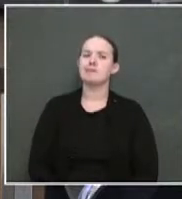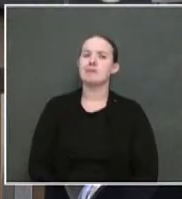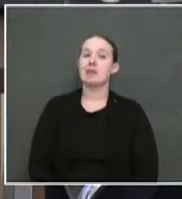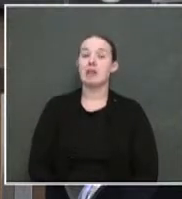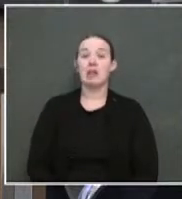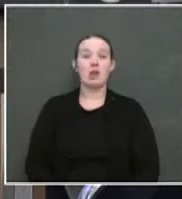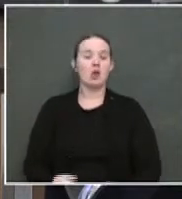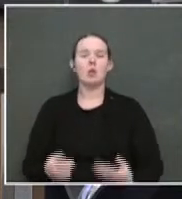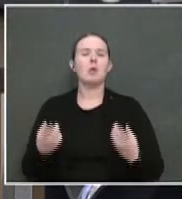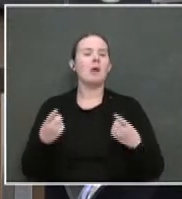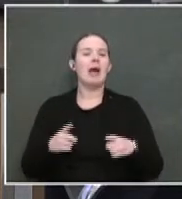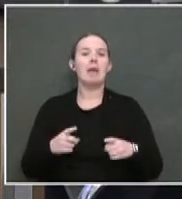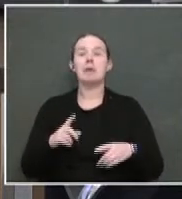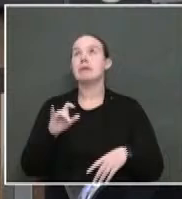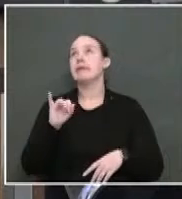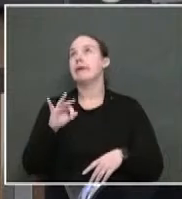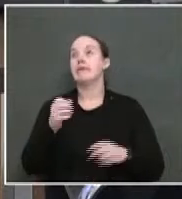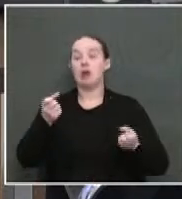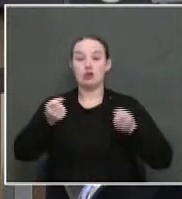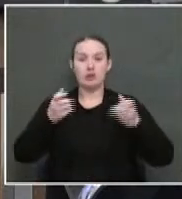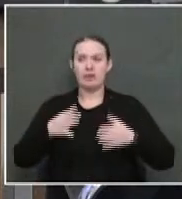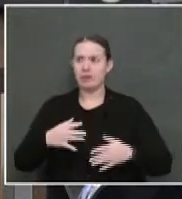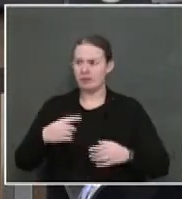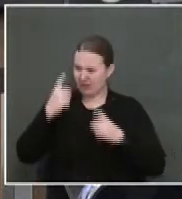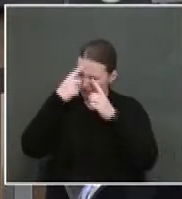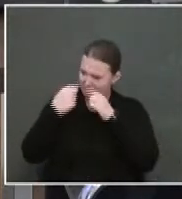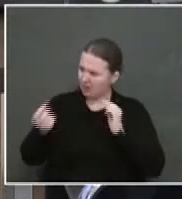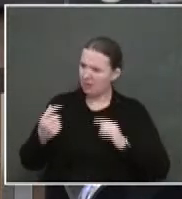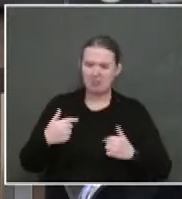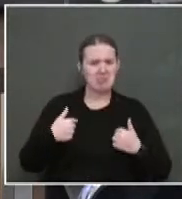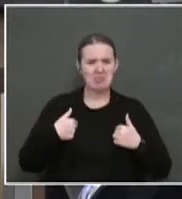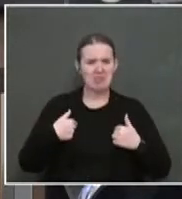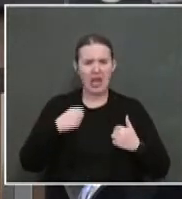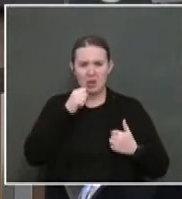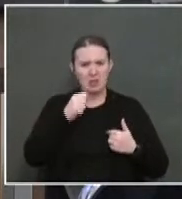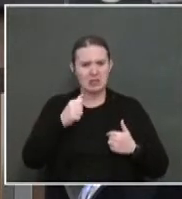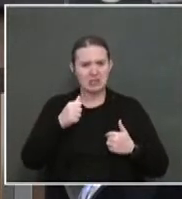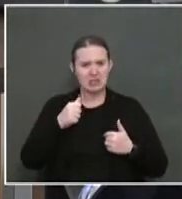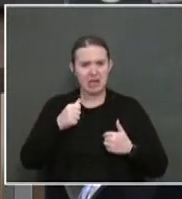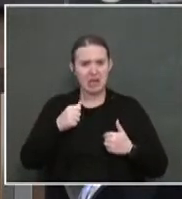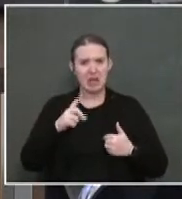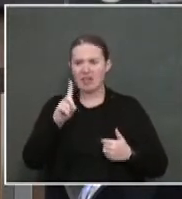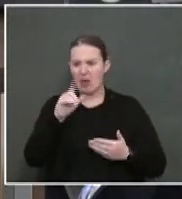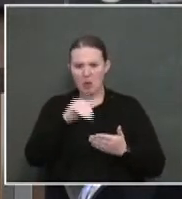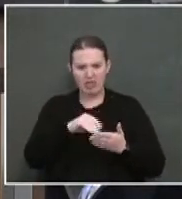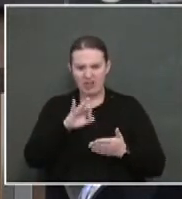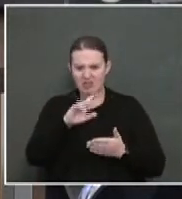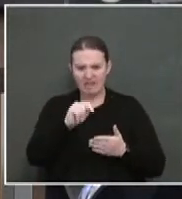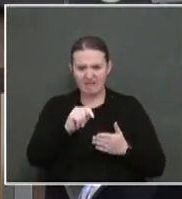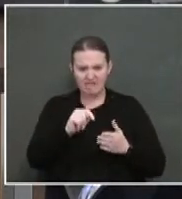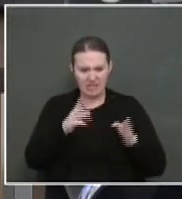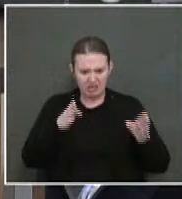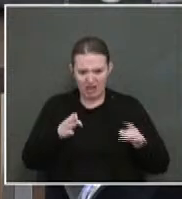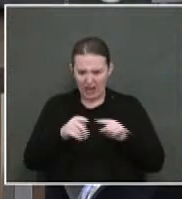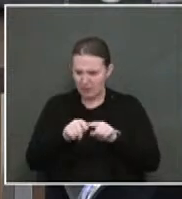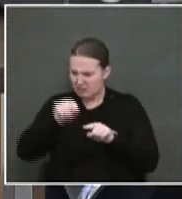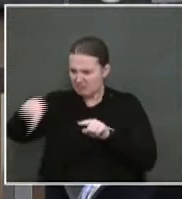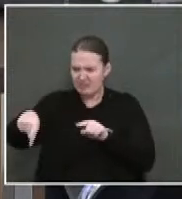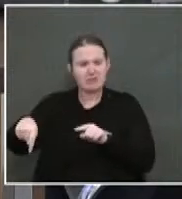appeals? If, a truck driver says, no, I wasn't within the 1,000 feet, how do we deal with